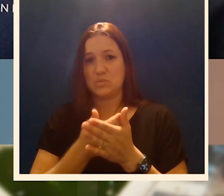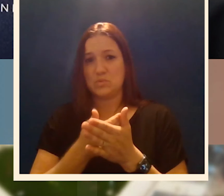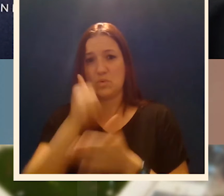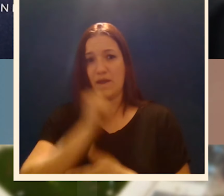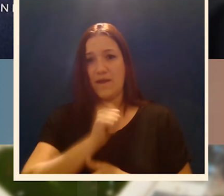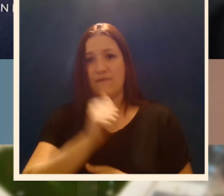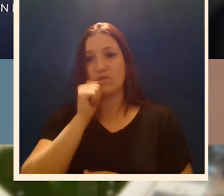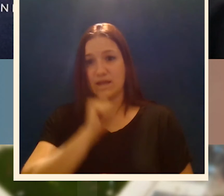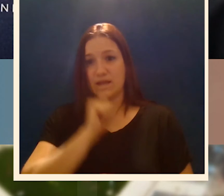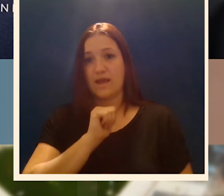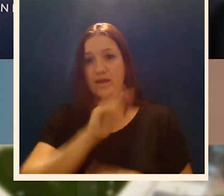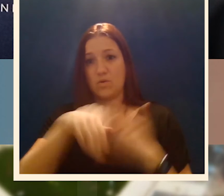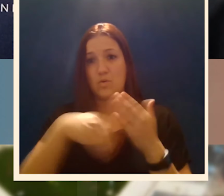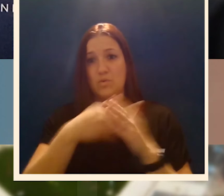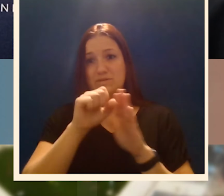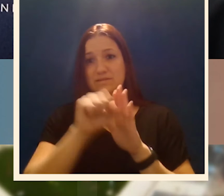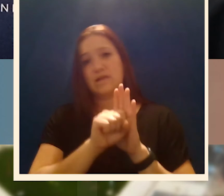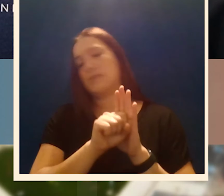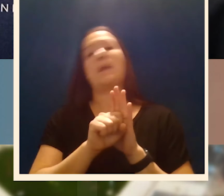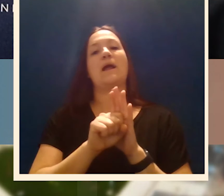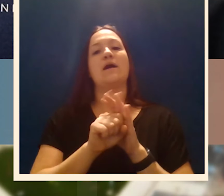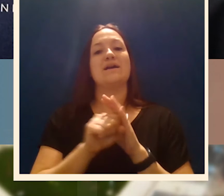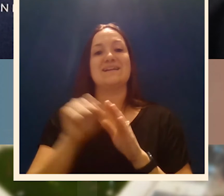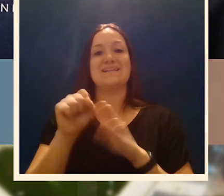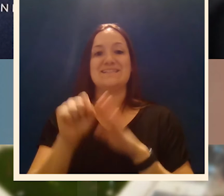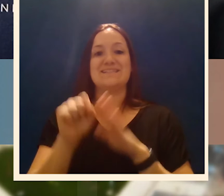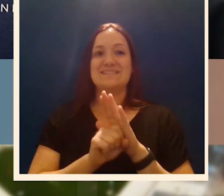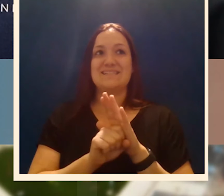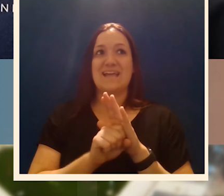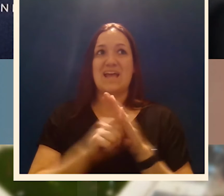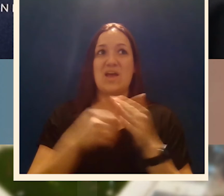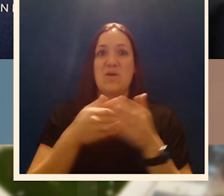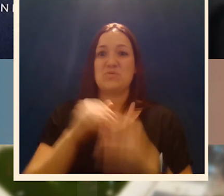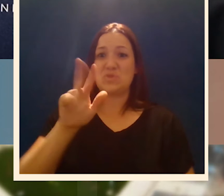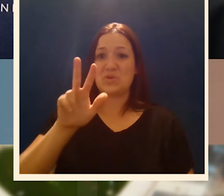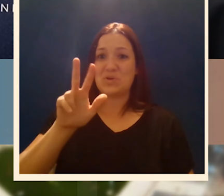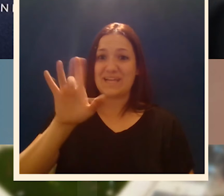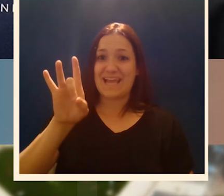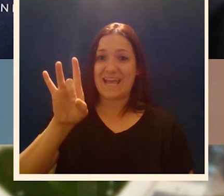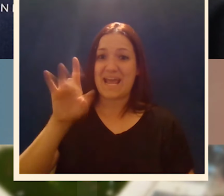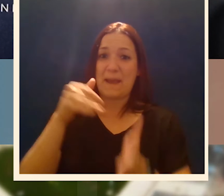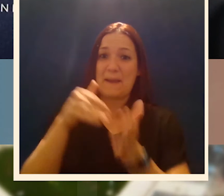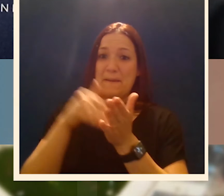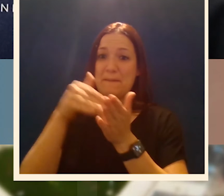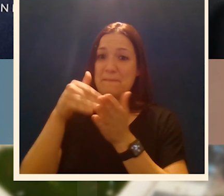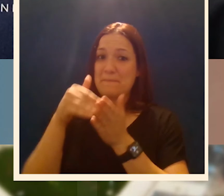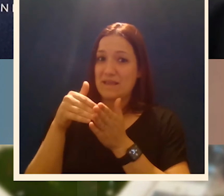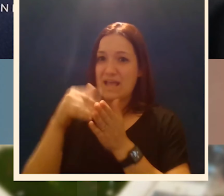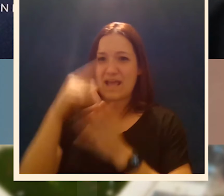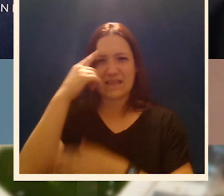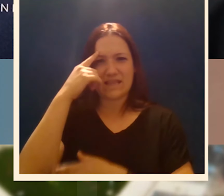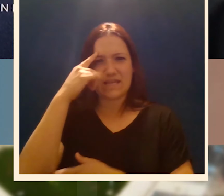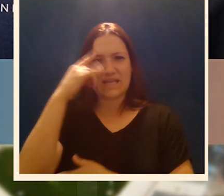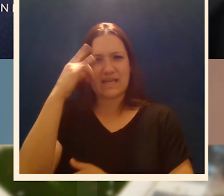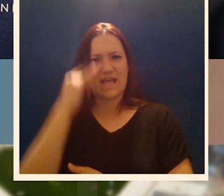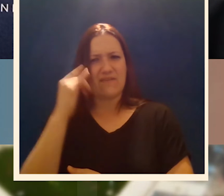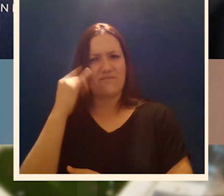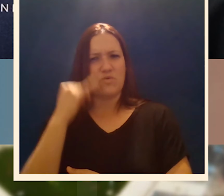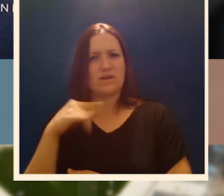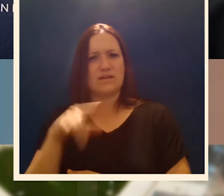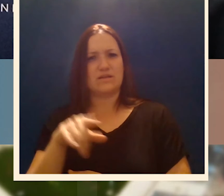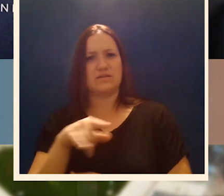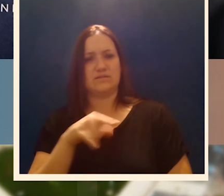day. The state has administered almost 38 million doses. I think California is standing out